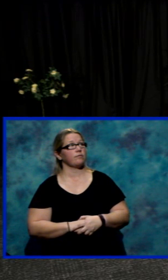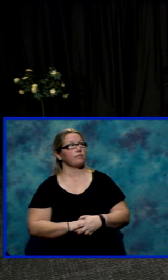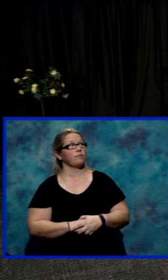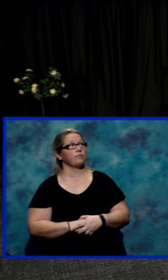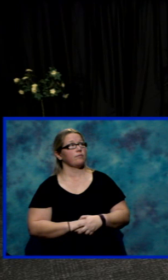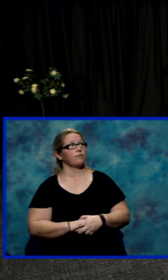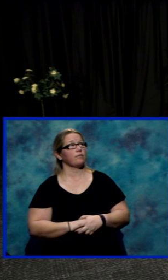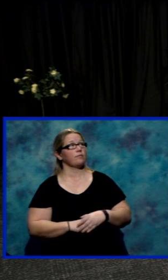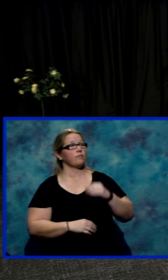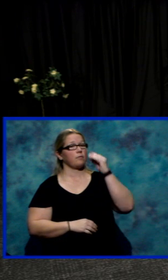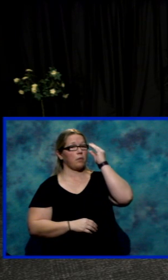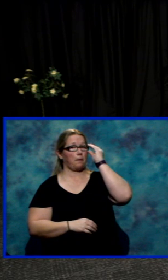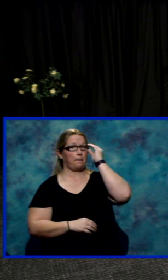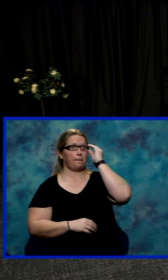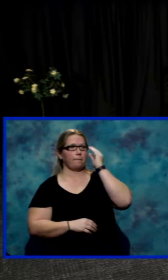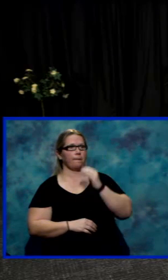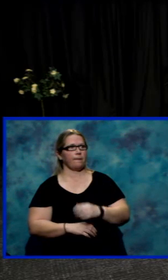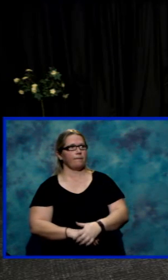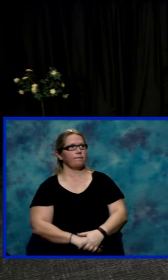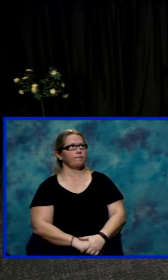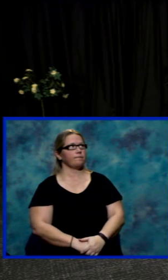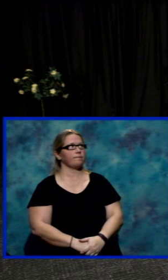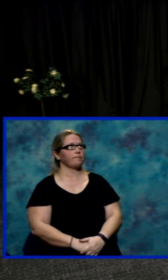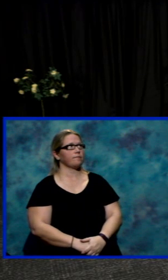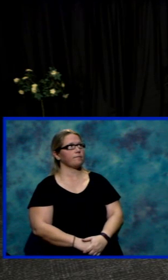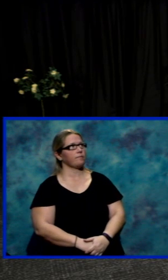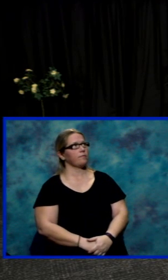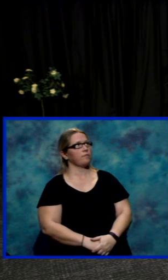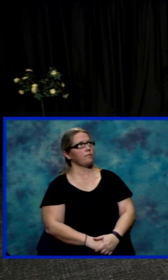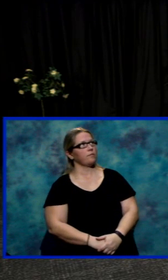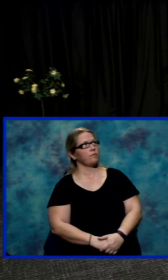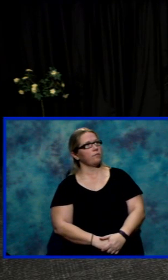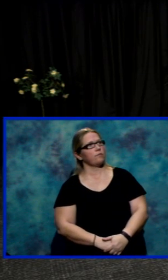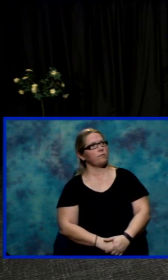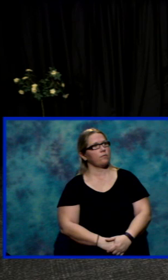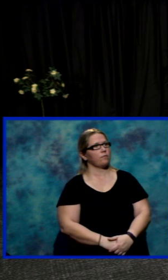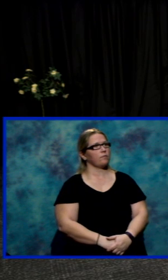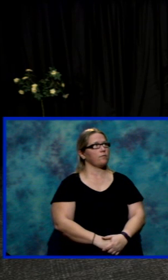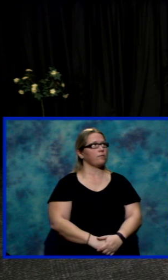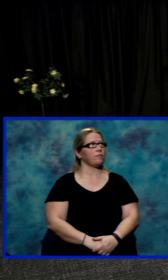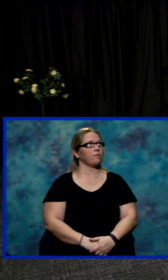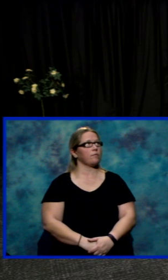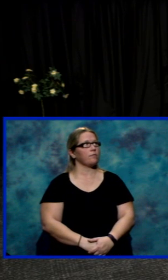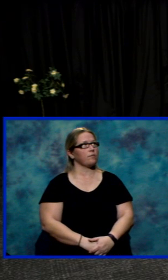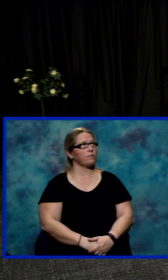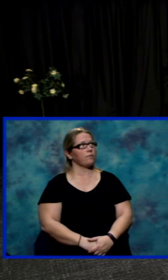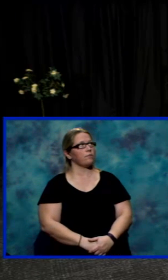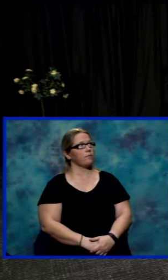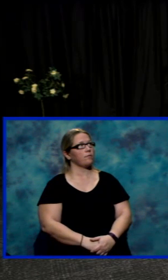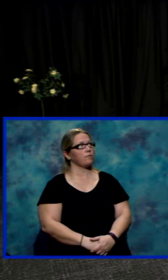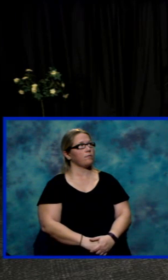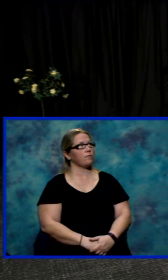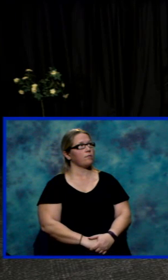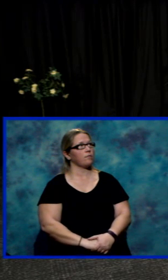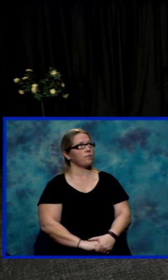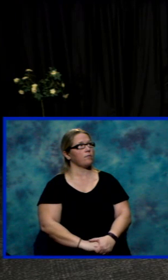afraid, for you are having another son. And as she breathed her last, for she was dying, she